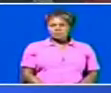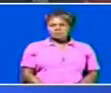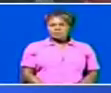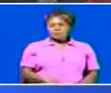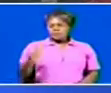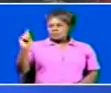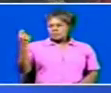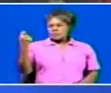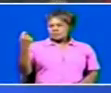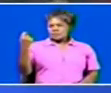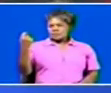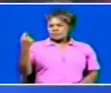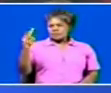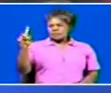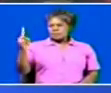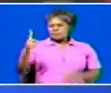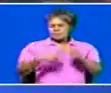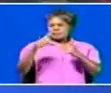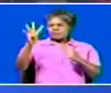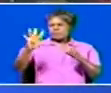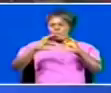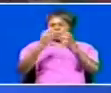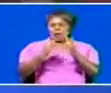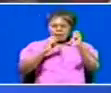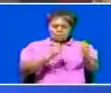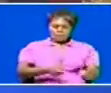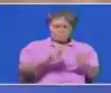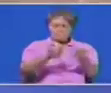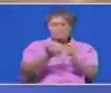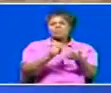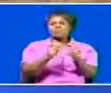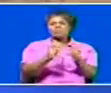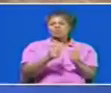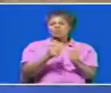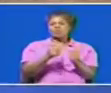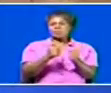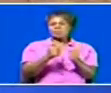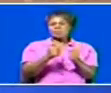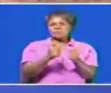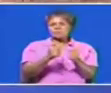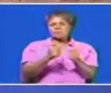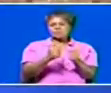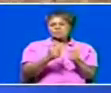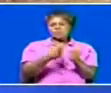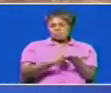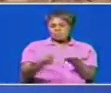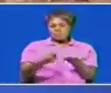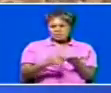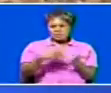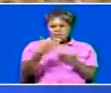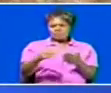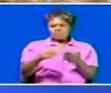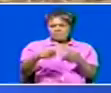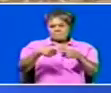For the Kenyans, the 64th edition of the World Ploughing Contest proved to be a battle of wits after the equipment